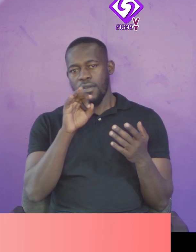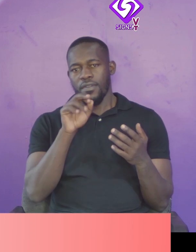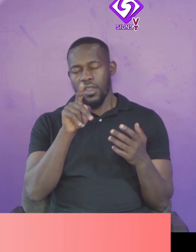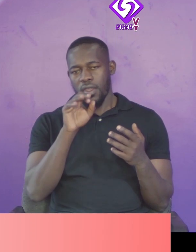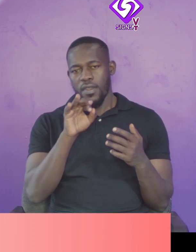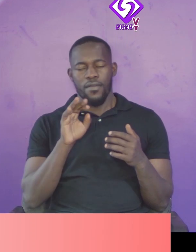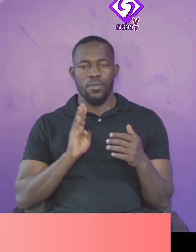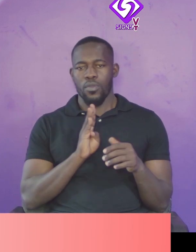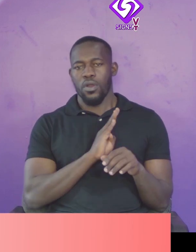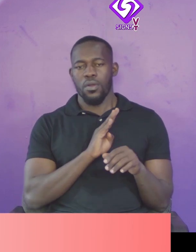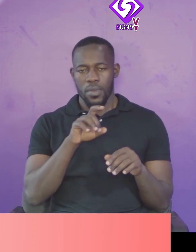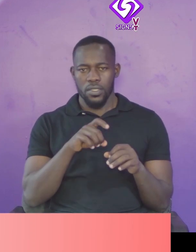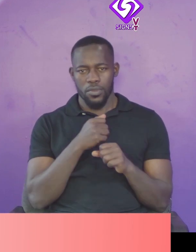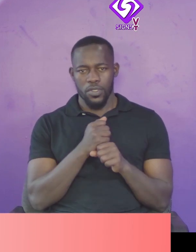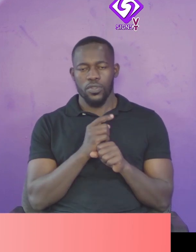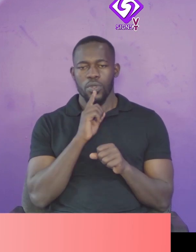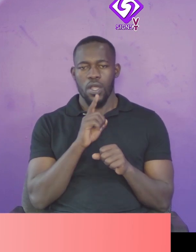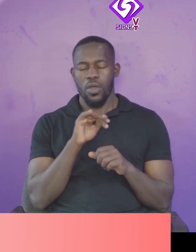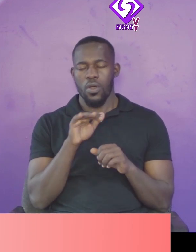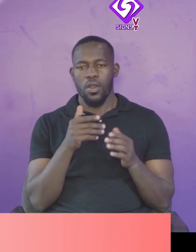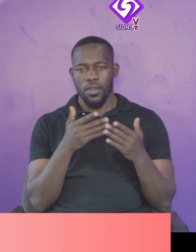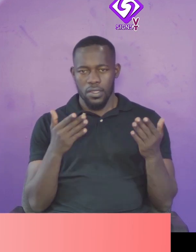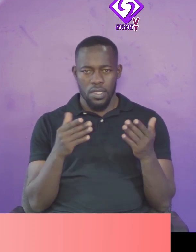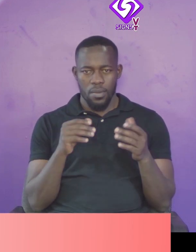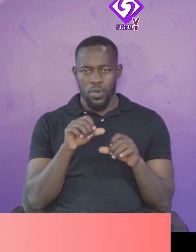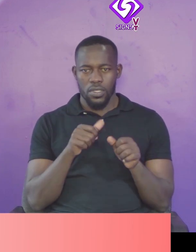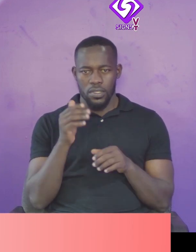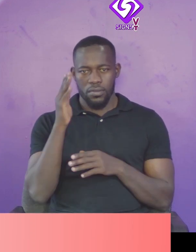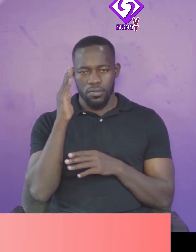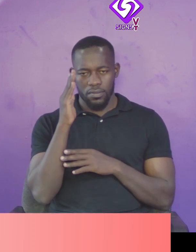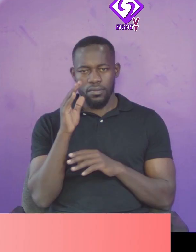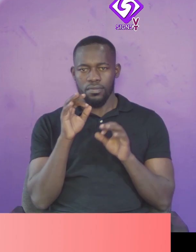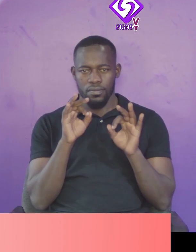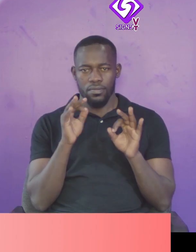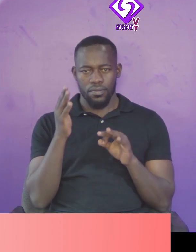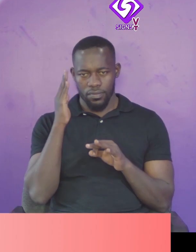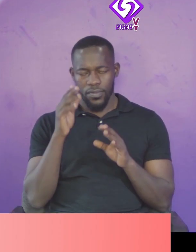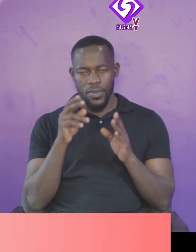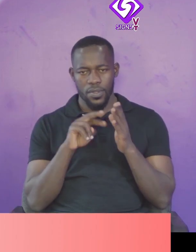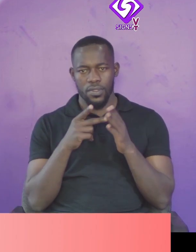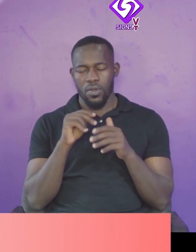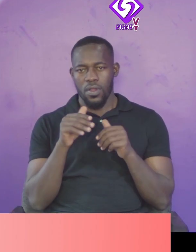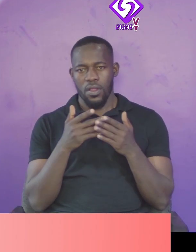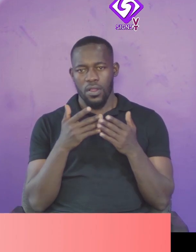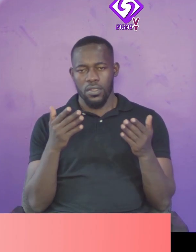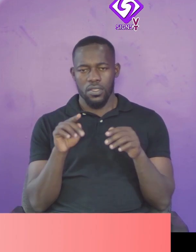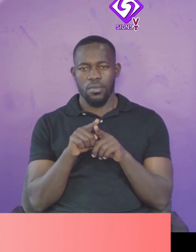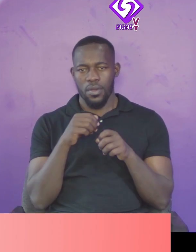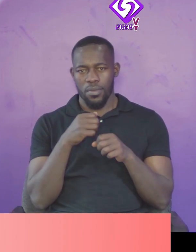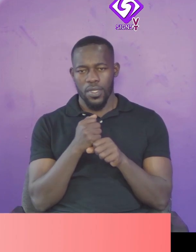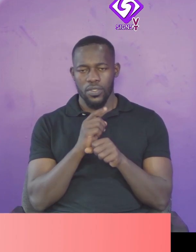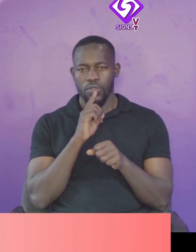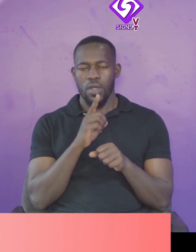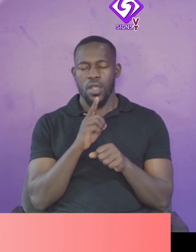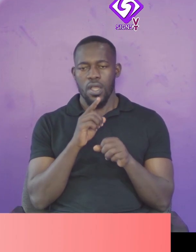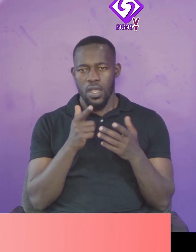make sure that everything in terms of security, security is everything, and also they make sure that the